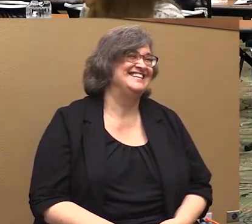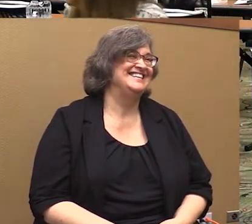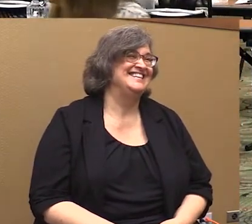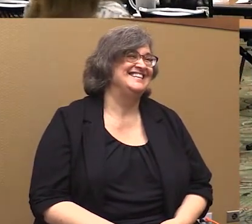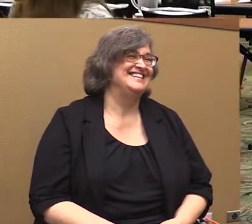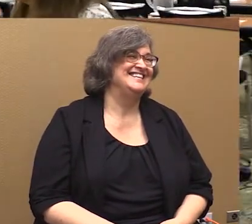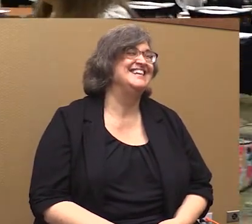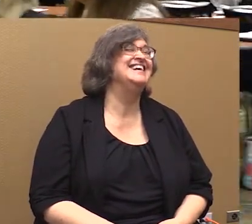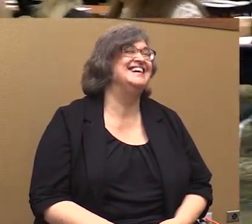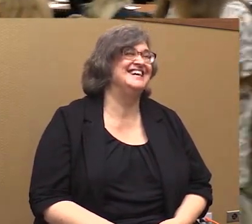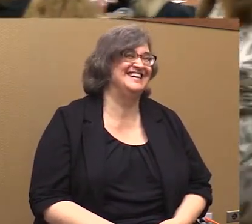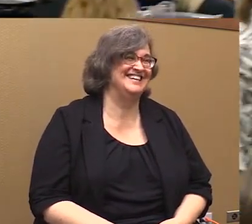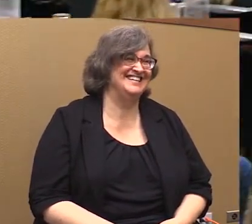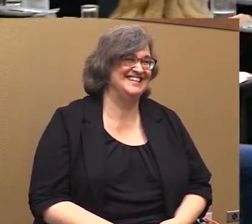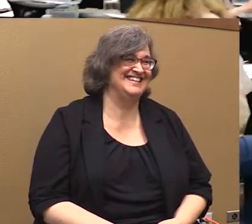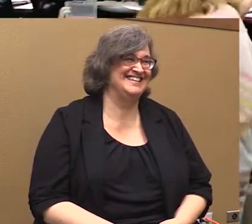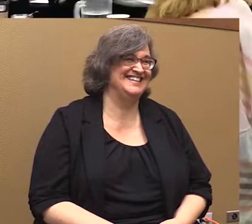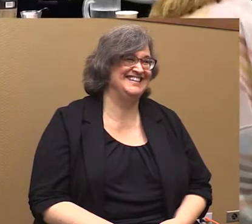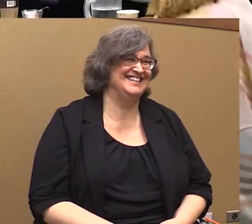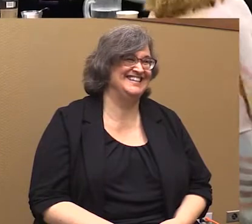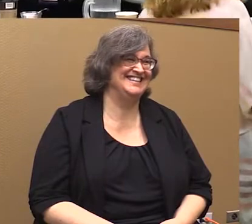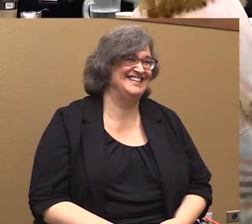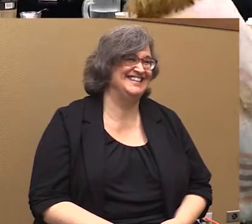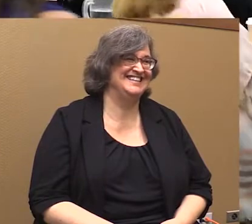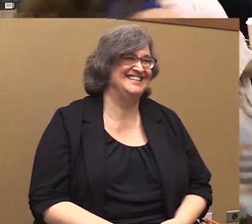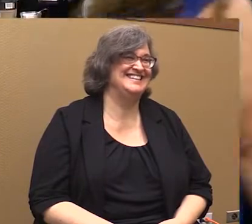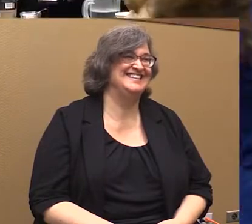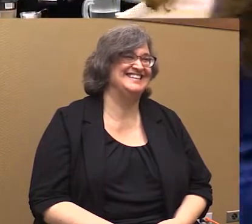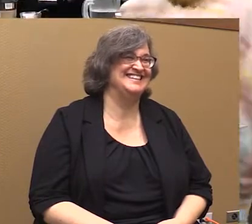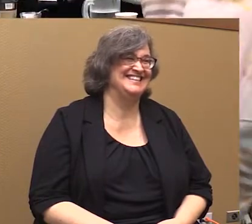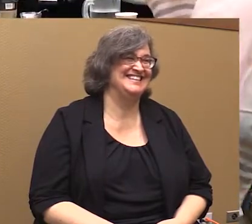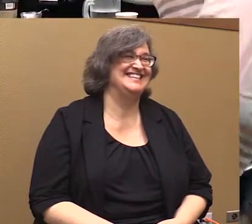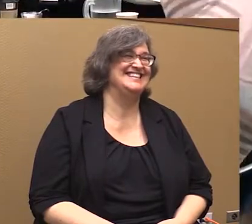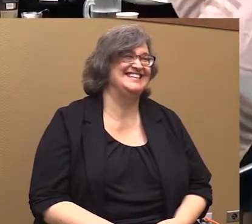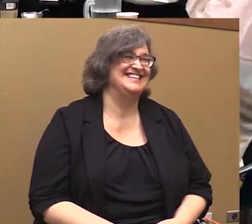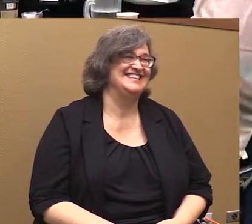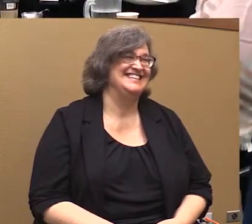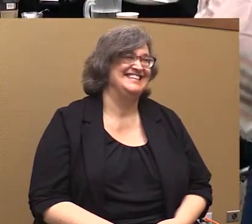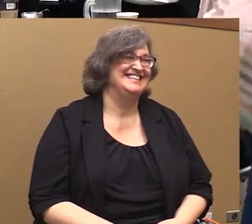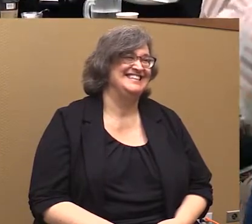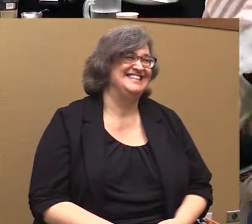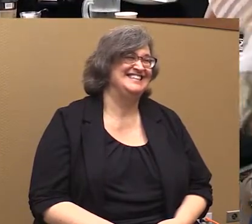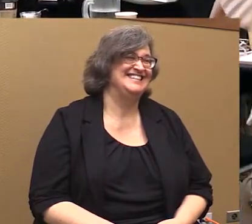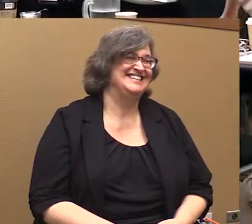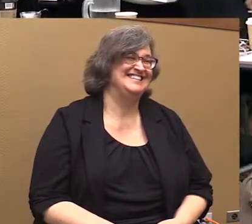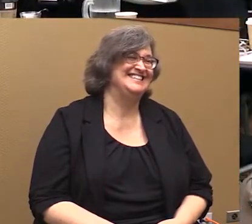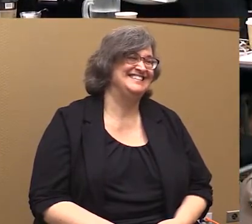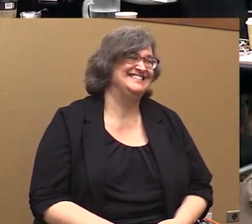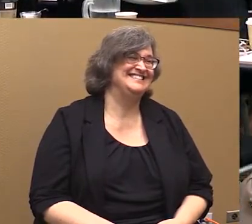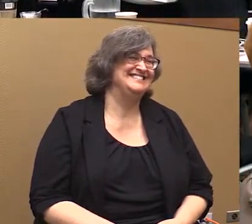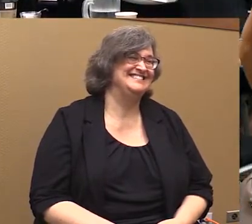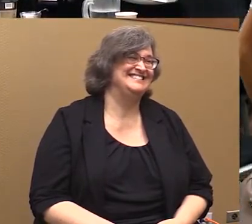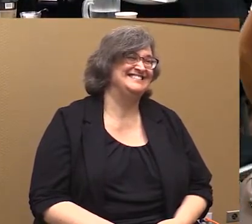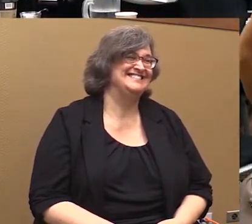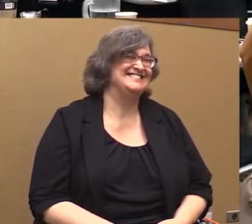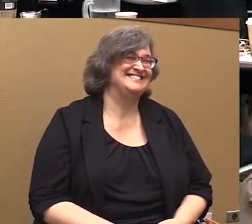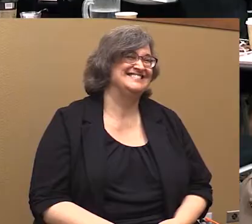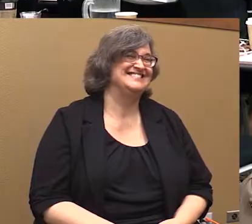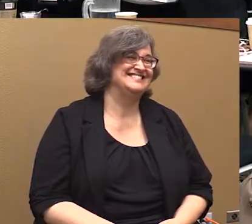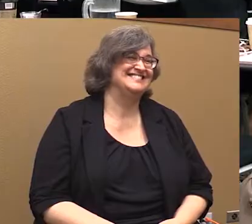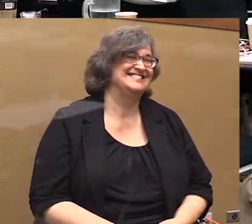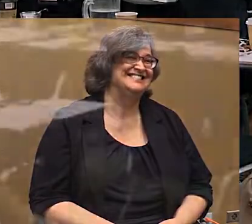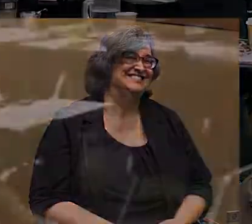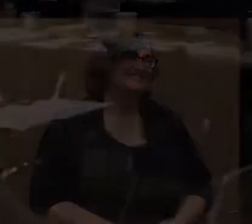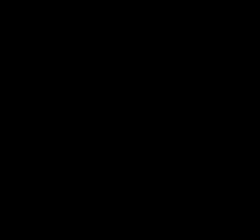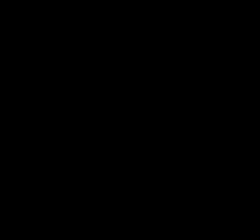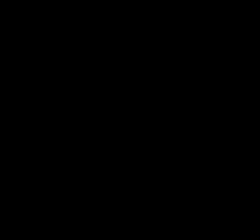about how you might sign it or say it so that the meaning's understood.